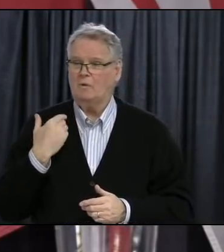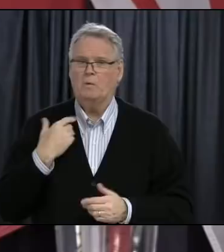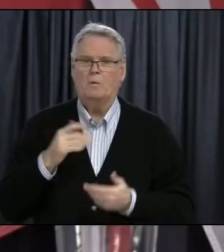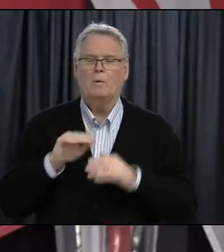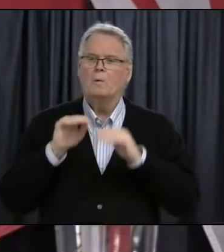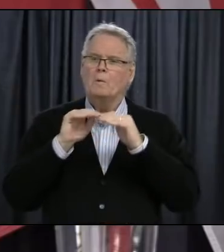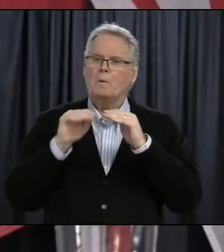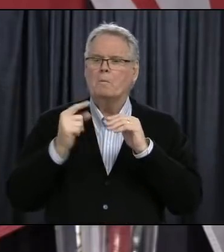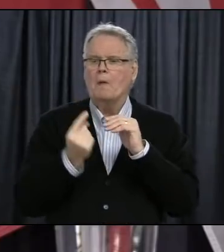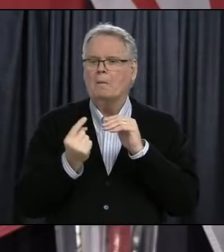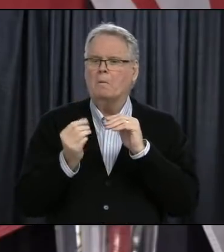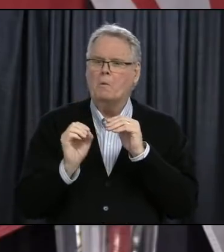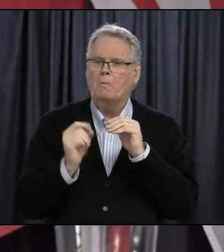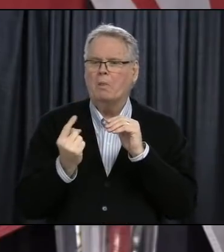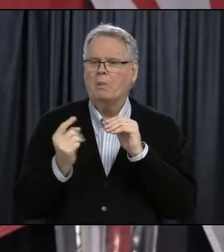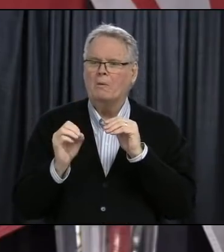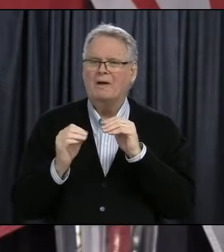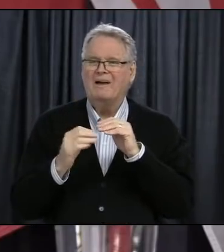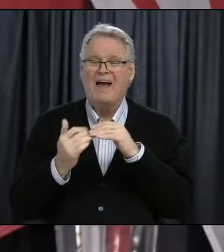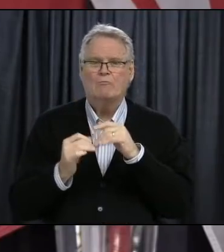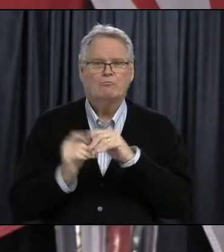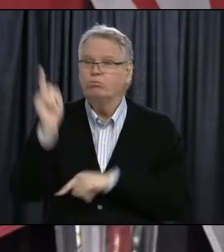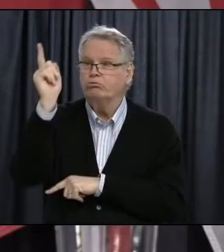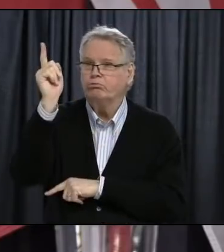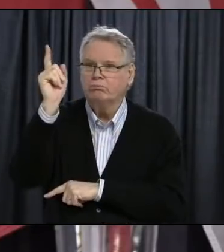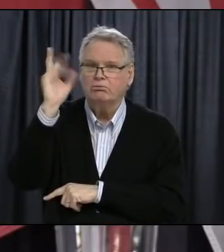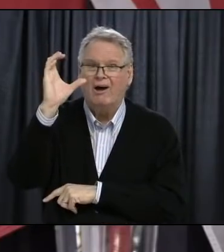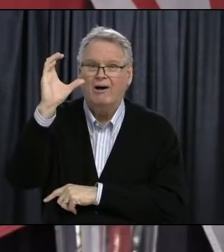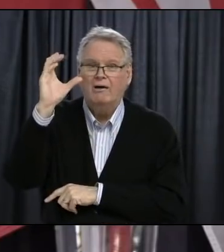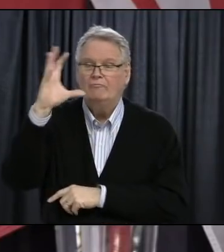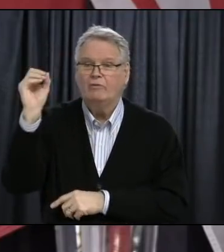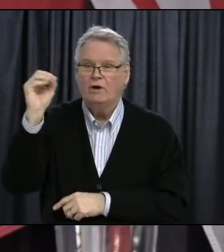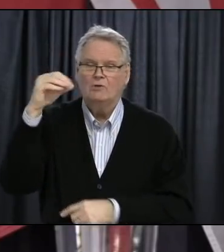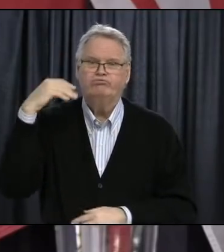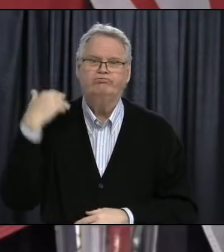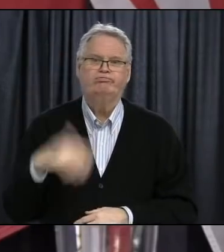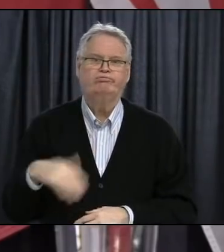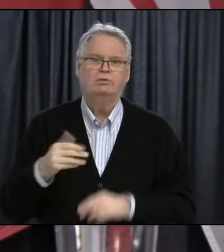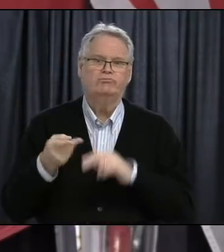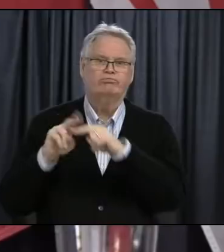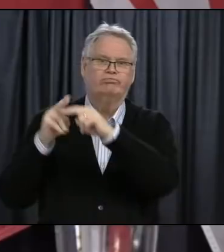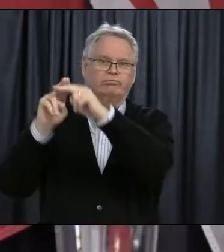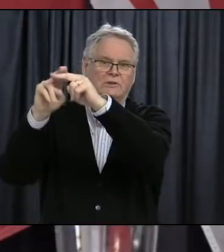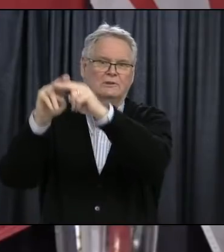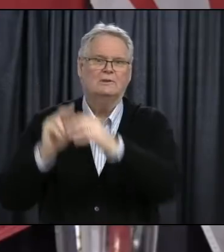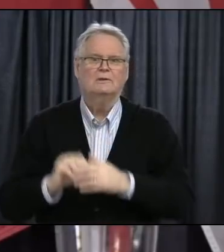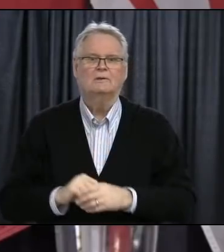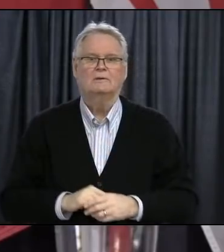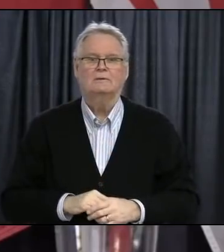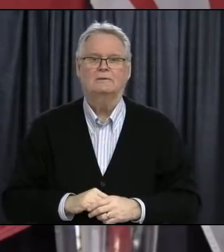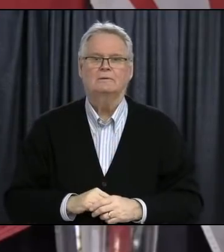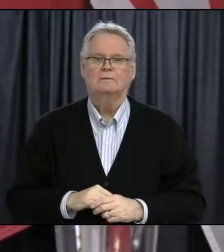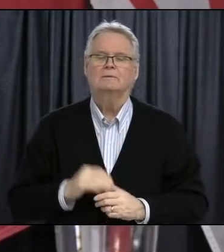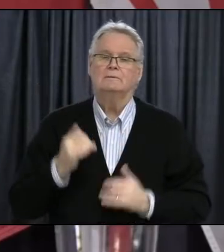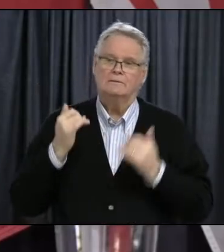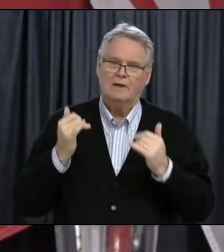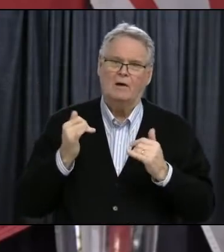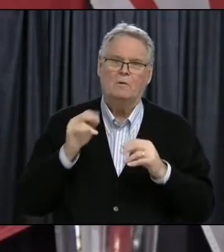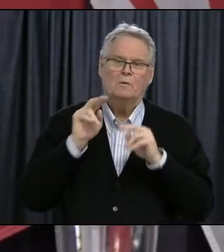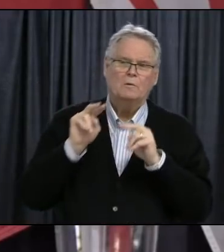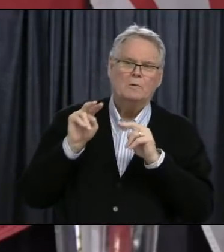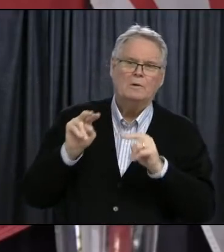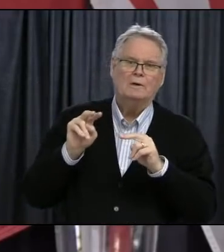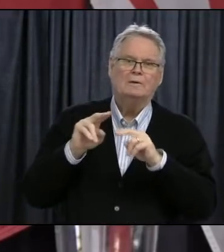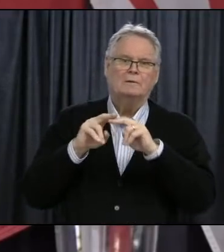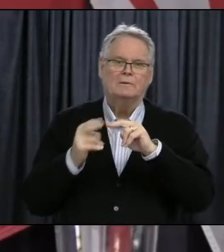now, but it can easily and quickly go right back up again. More people are in hospital, and sadly,